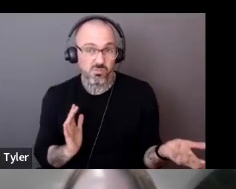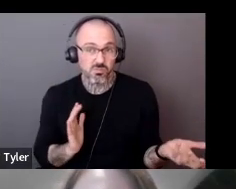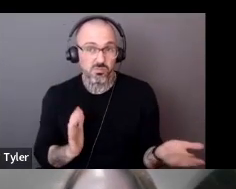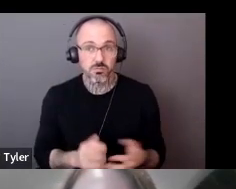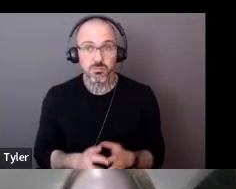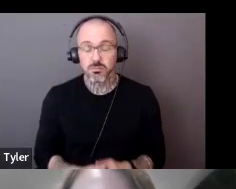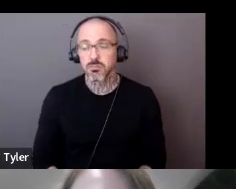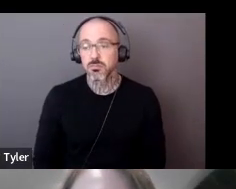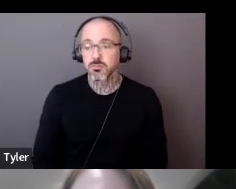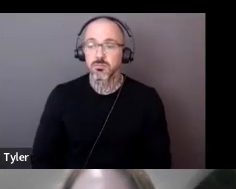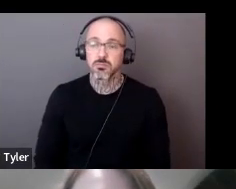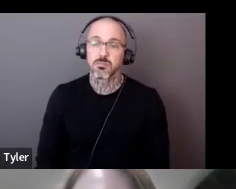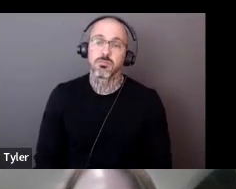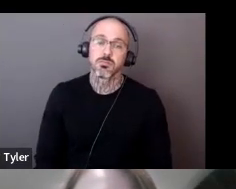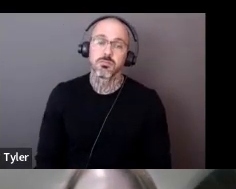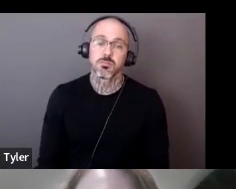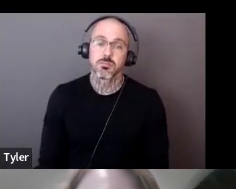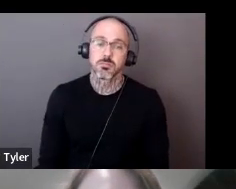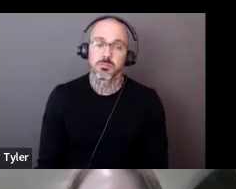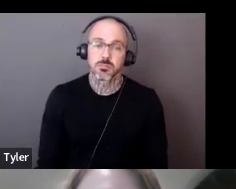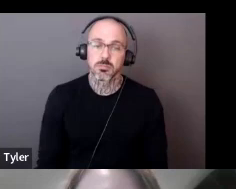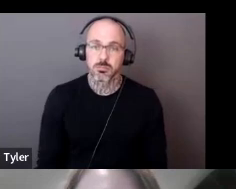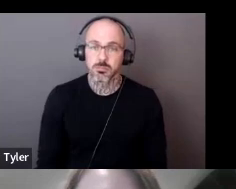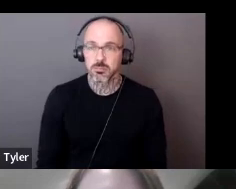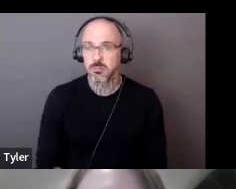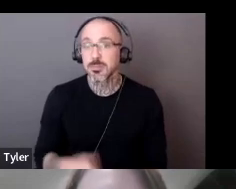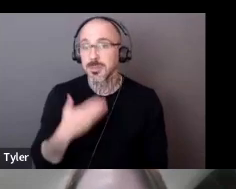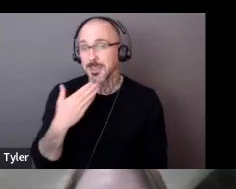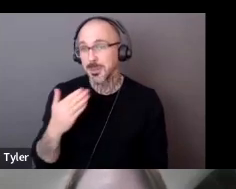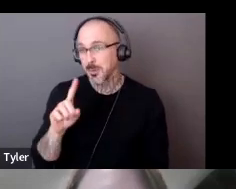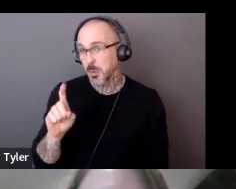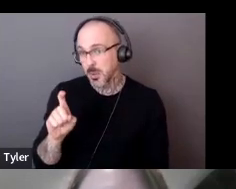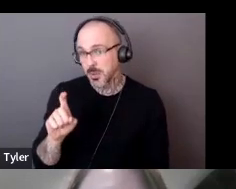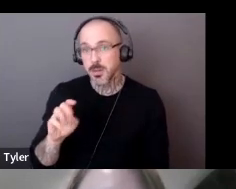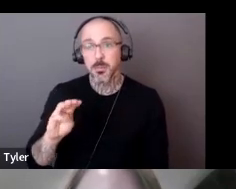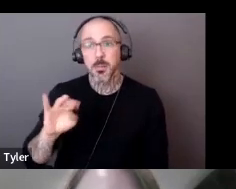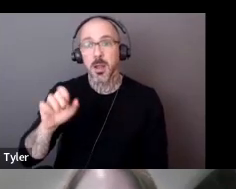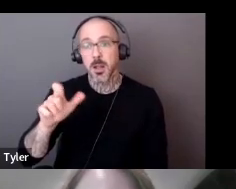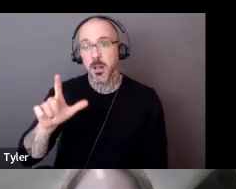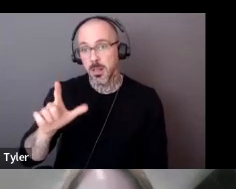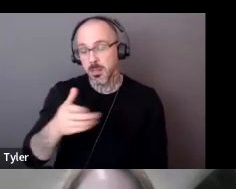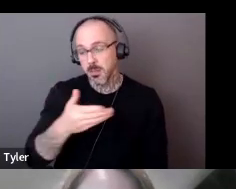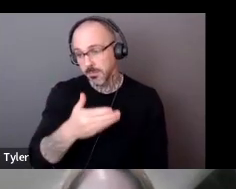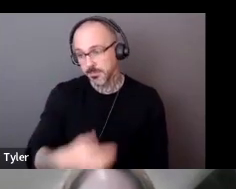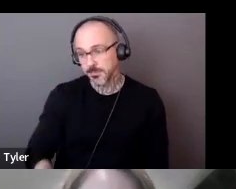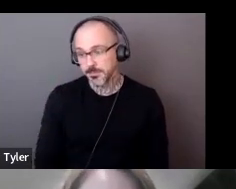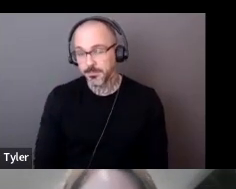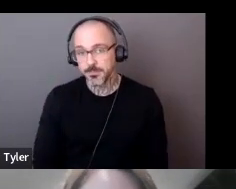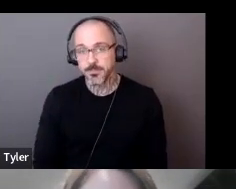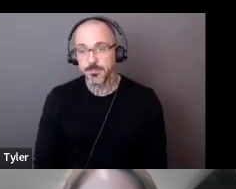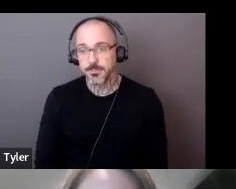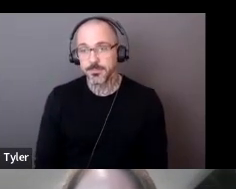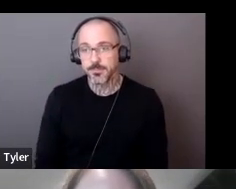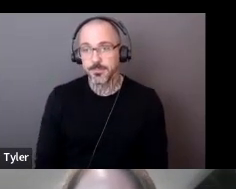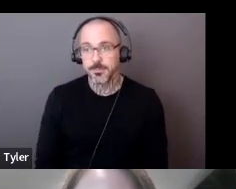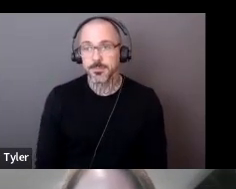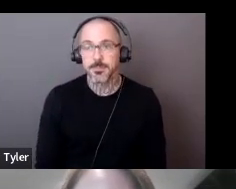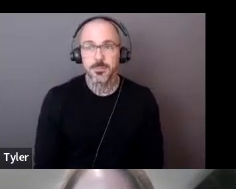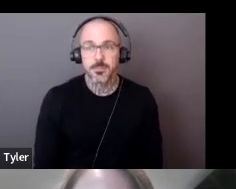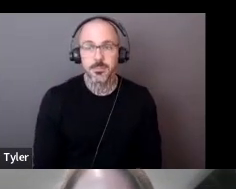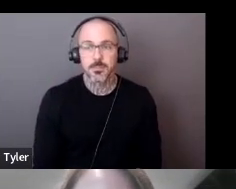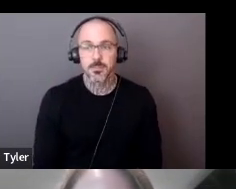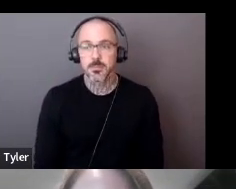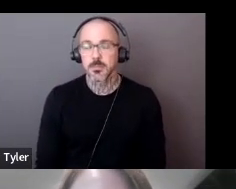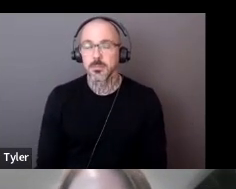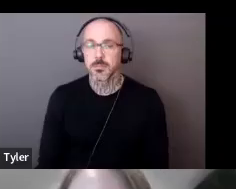that information. Michael? Yeah, I think it's that question